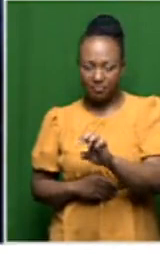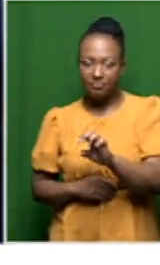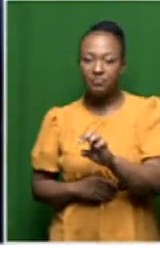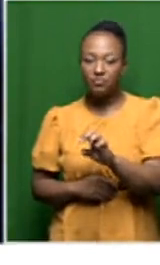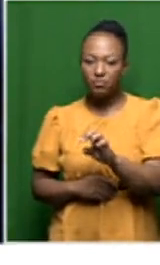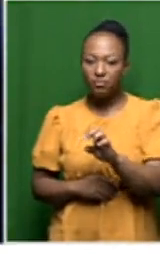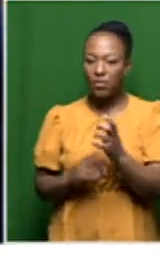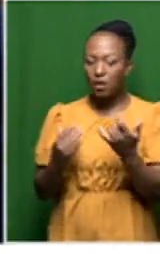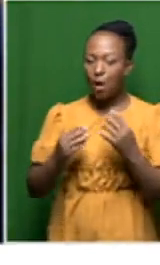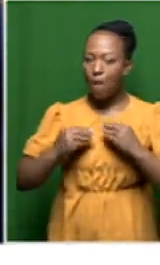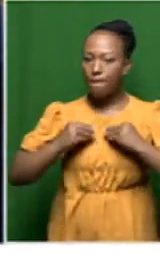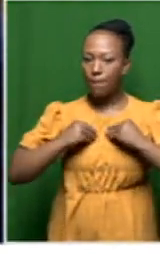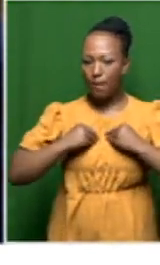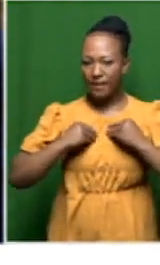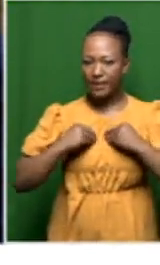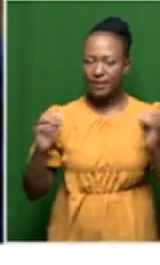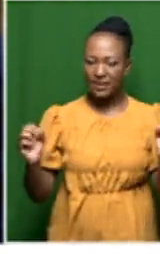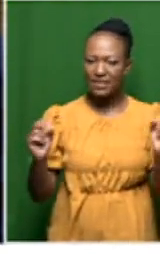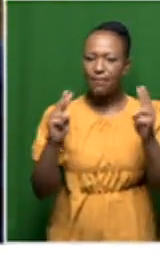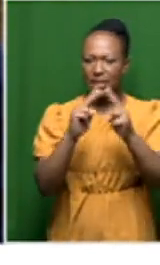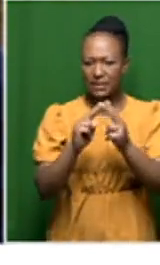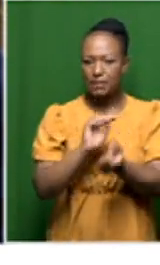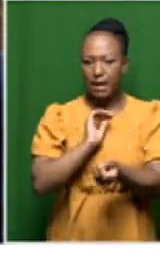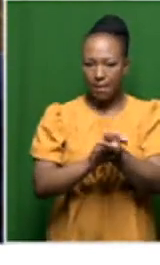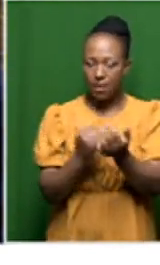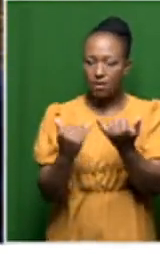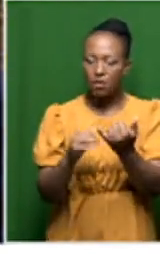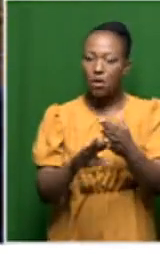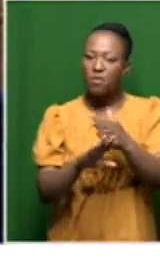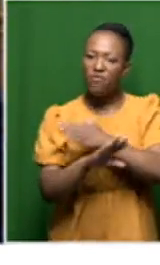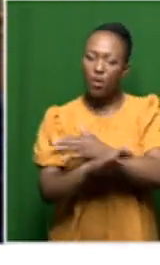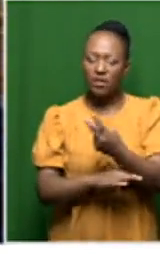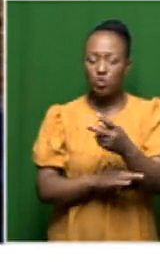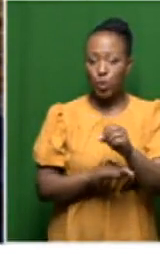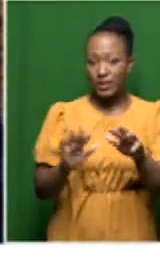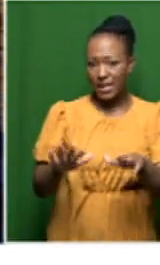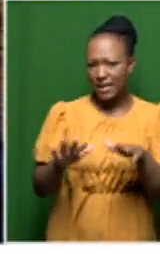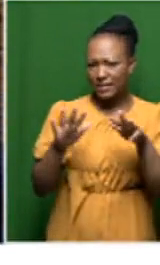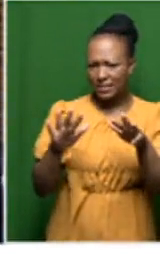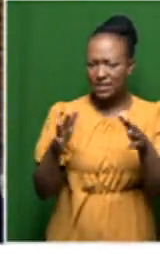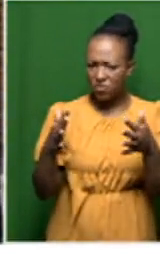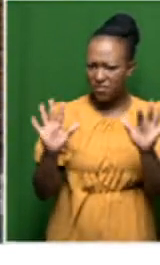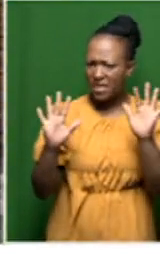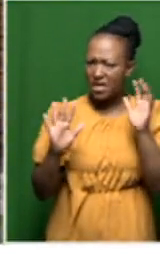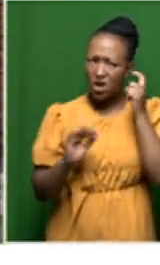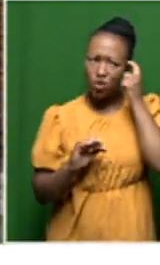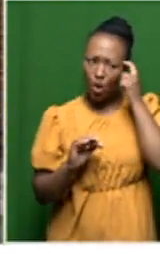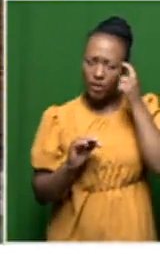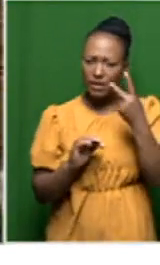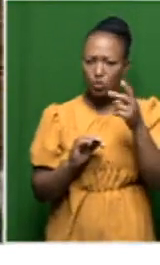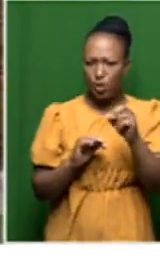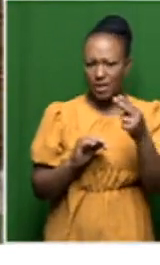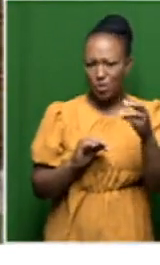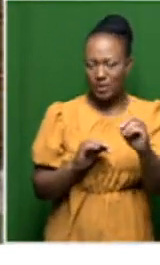we are holding this property summit. It was an idea that came just before 2019. We had thought we'll do it in